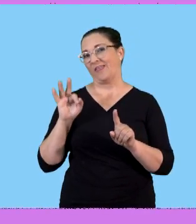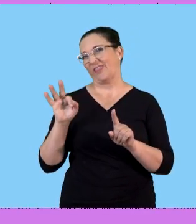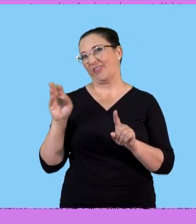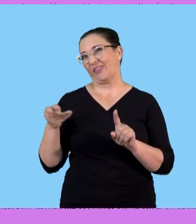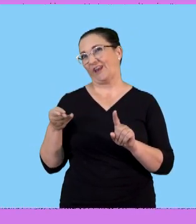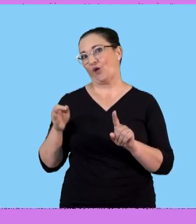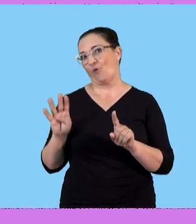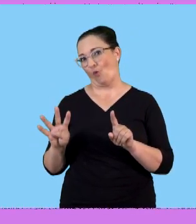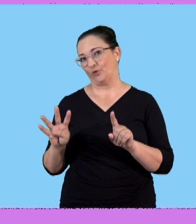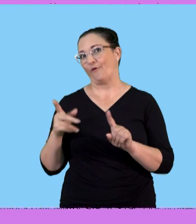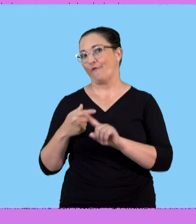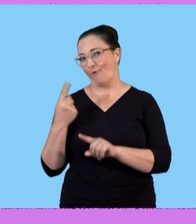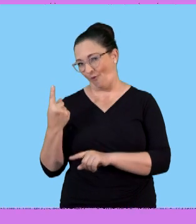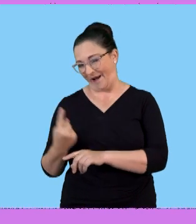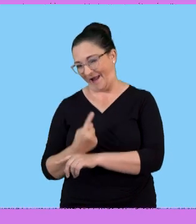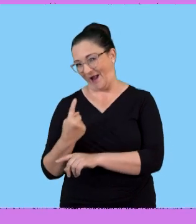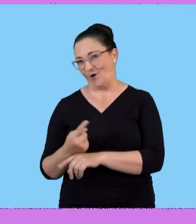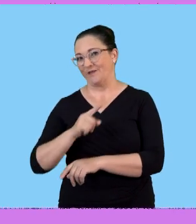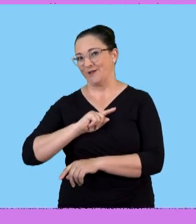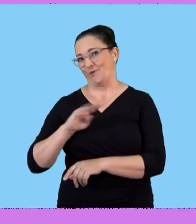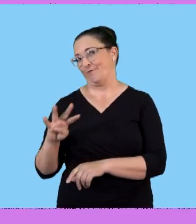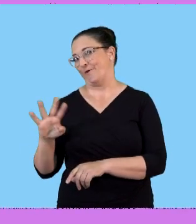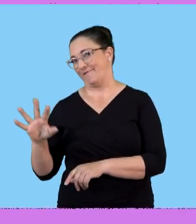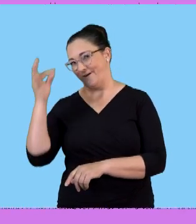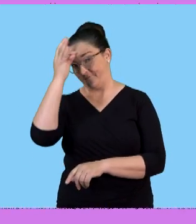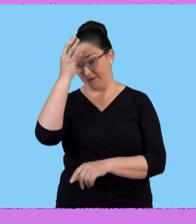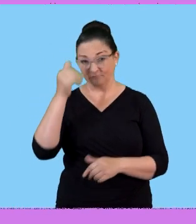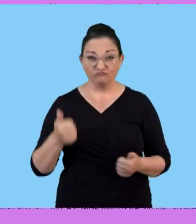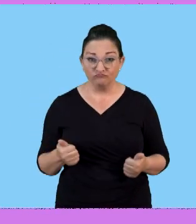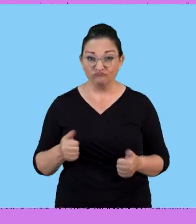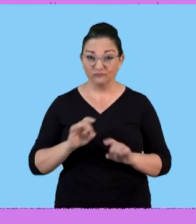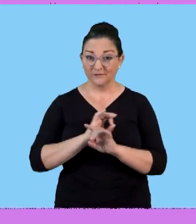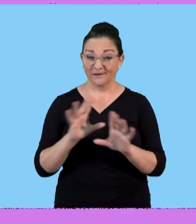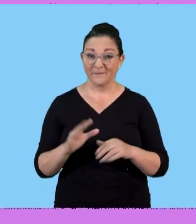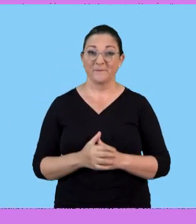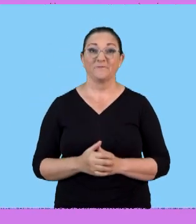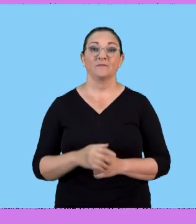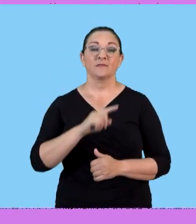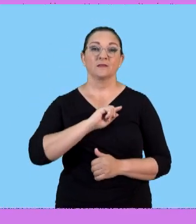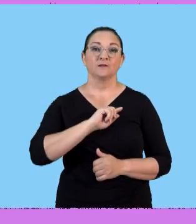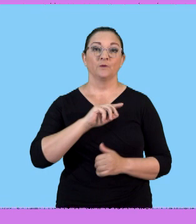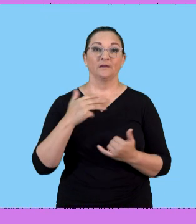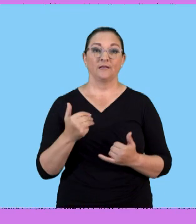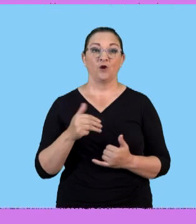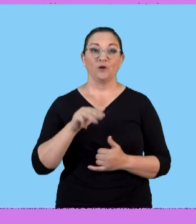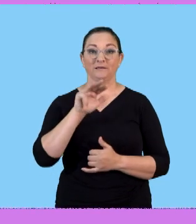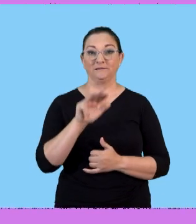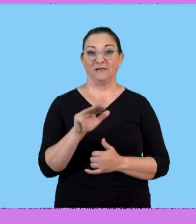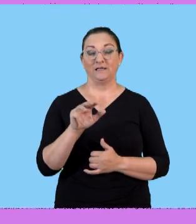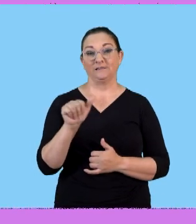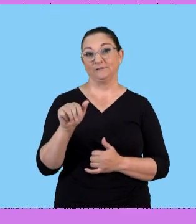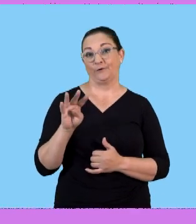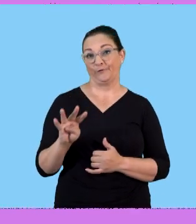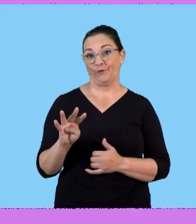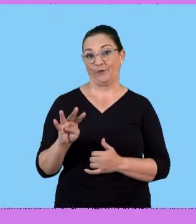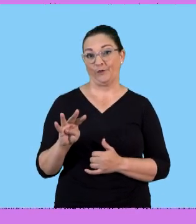the 3/4 of the hour, right? The 45 minutes. Guys, are we clear on that? So therefore I'll say 964.